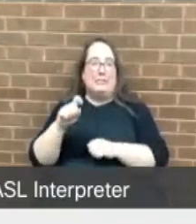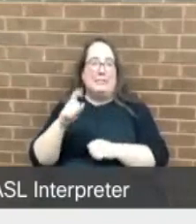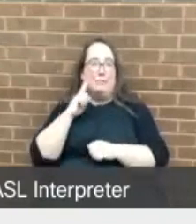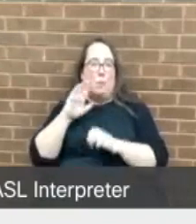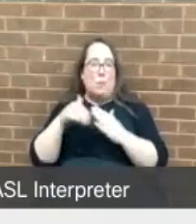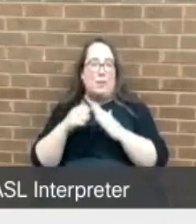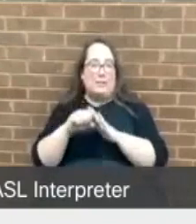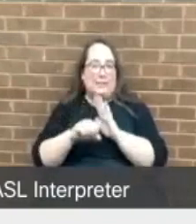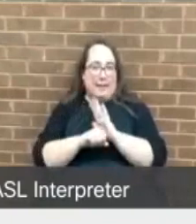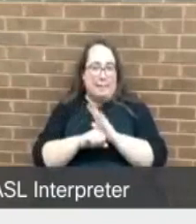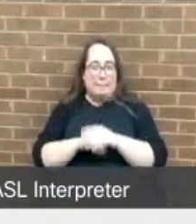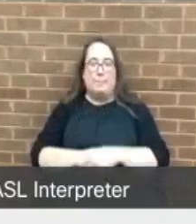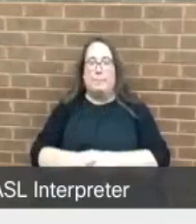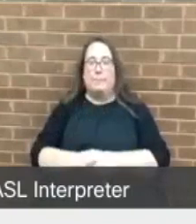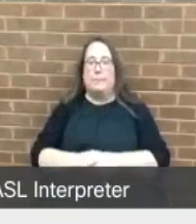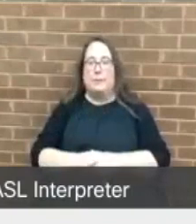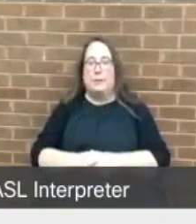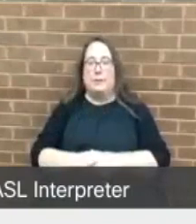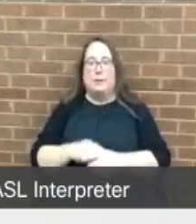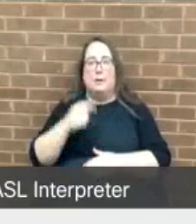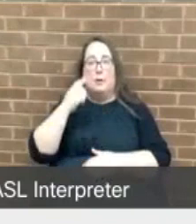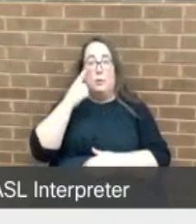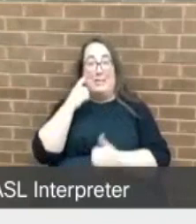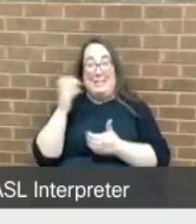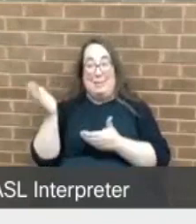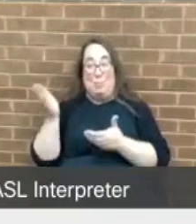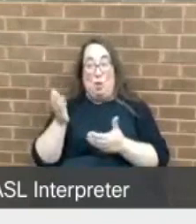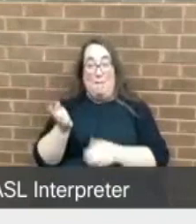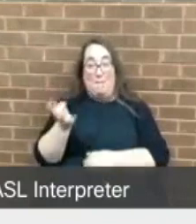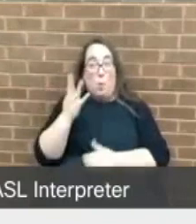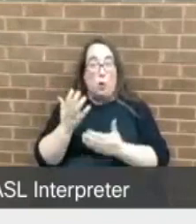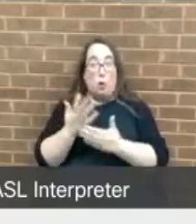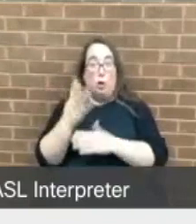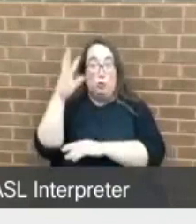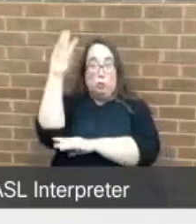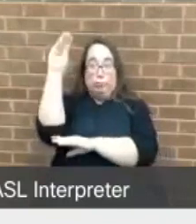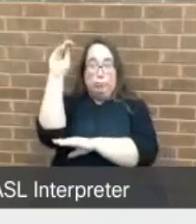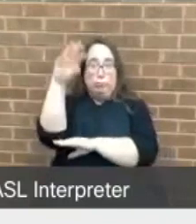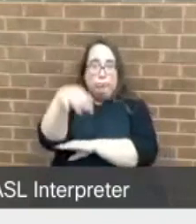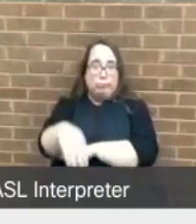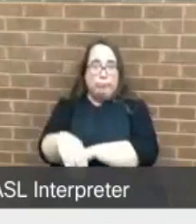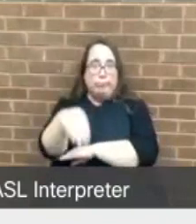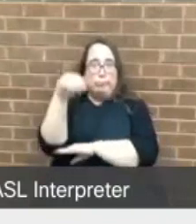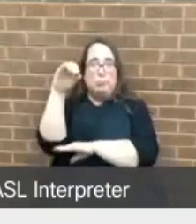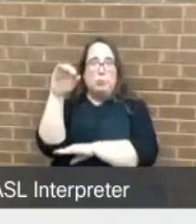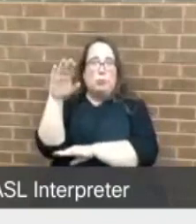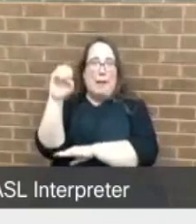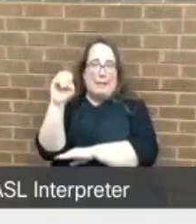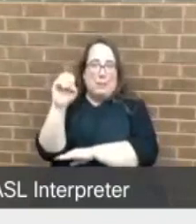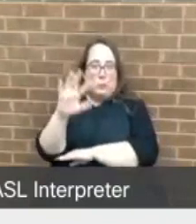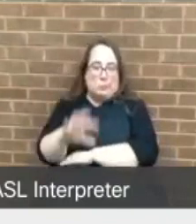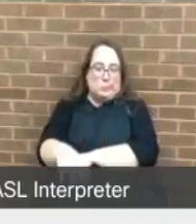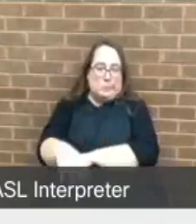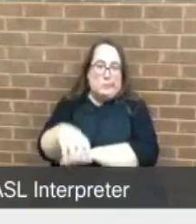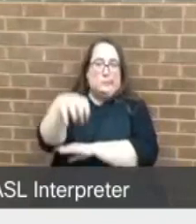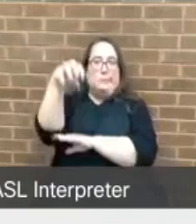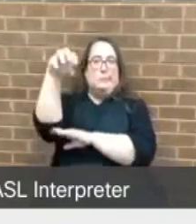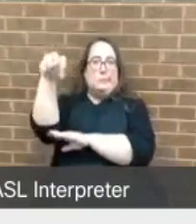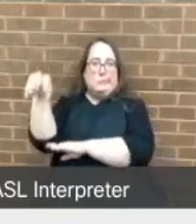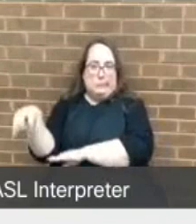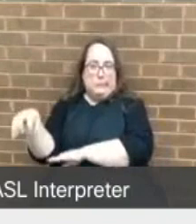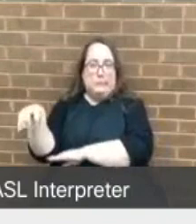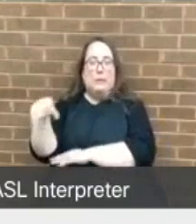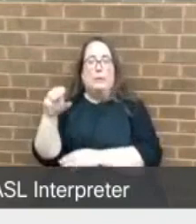statewide. Recently, we brought in 4 massive new cranes to double our capacity to handle a deep water berth. The Port of Baltimore